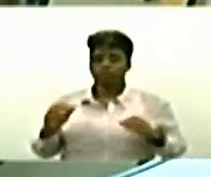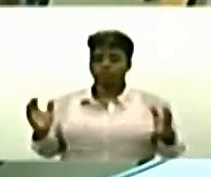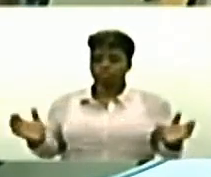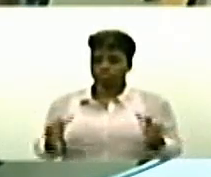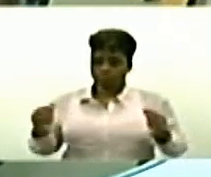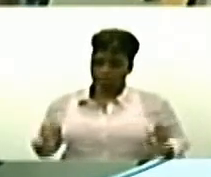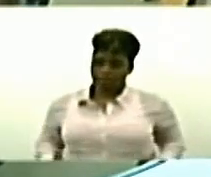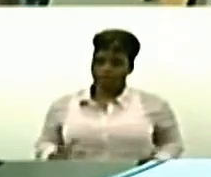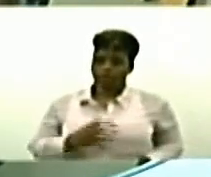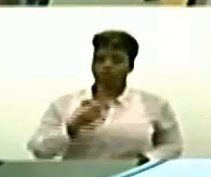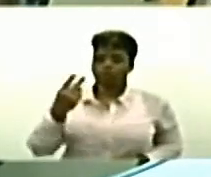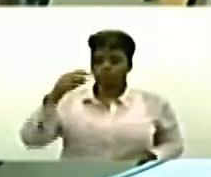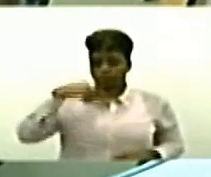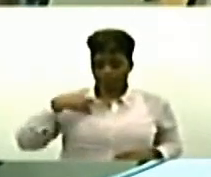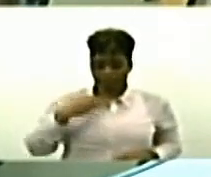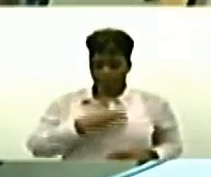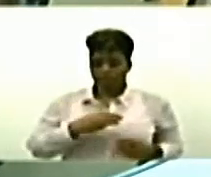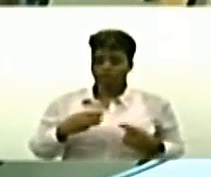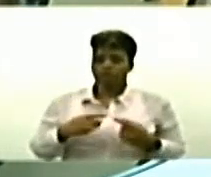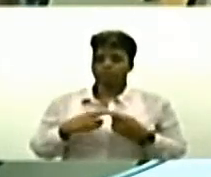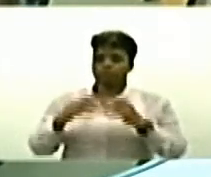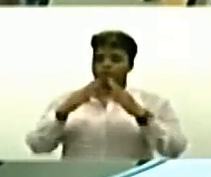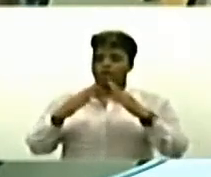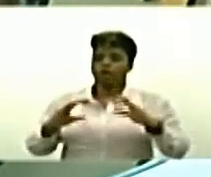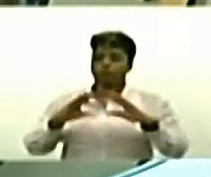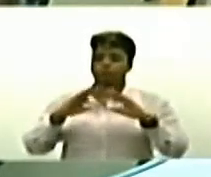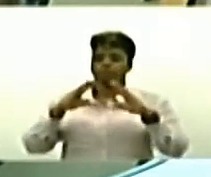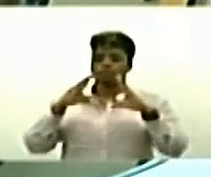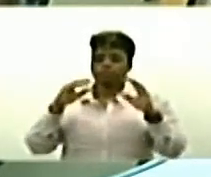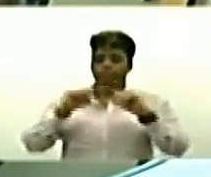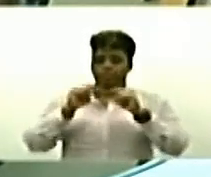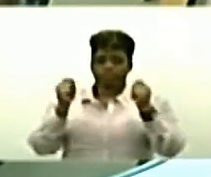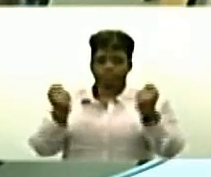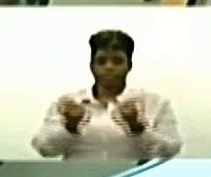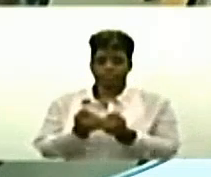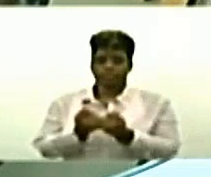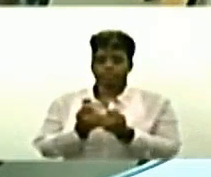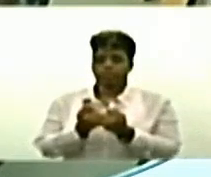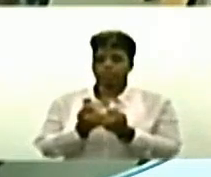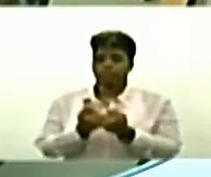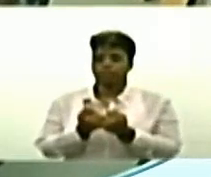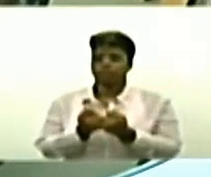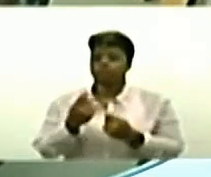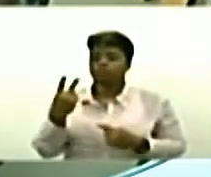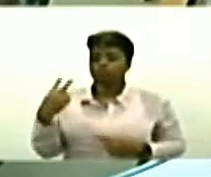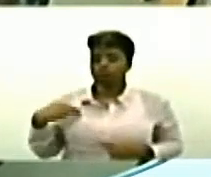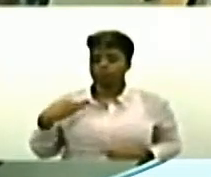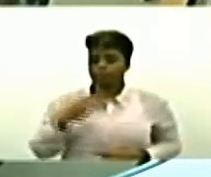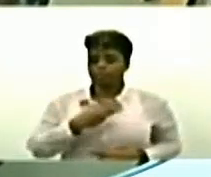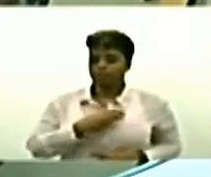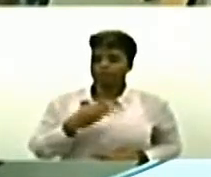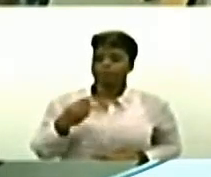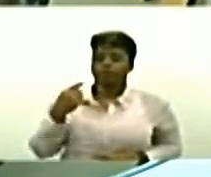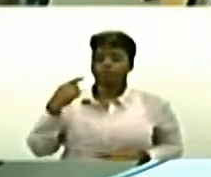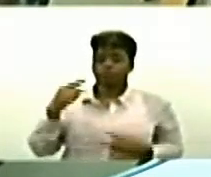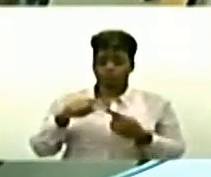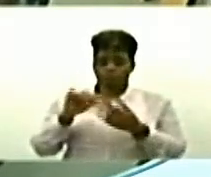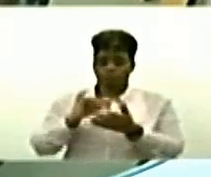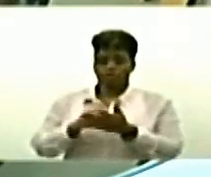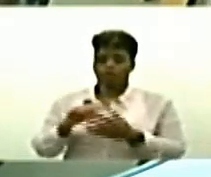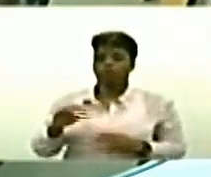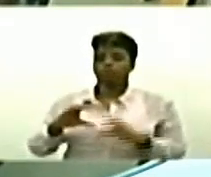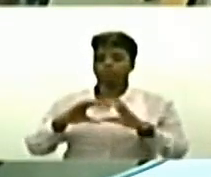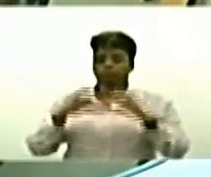known as the House Committee, be it resolved that the Honourable Senate doth now appoint the two members to the said committee.